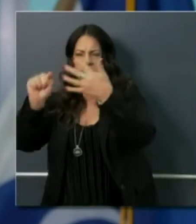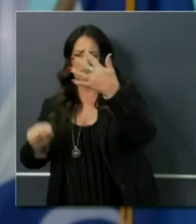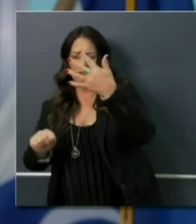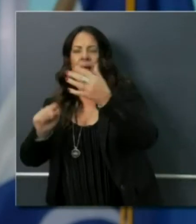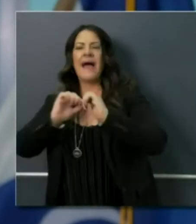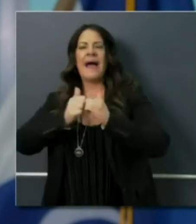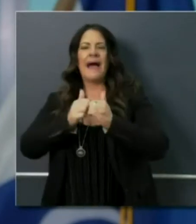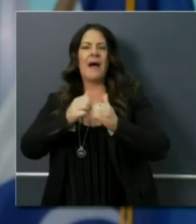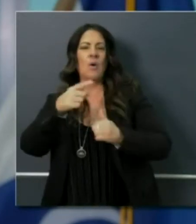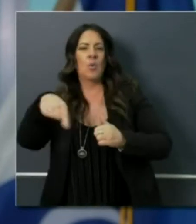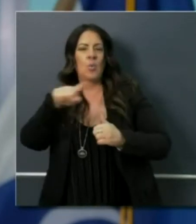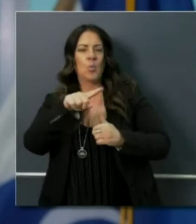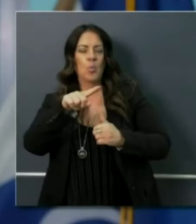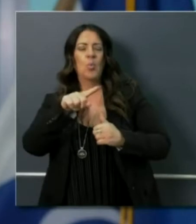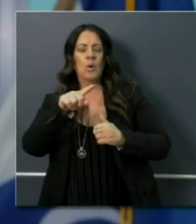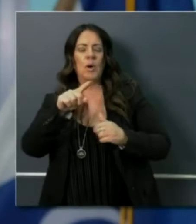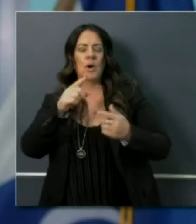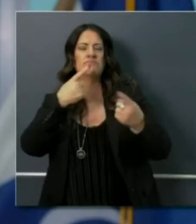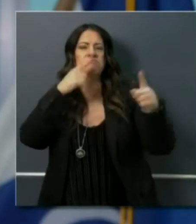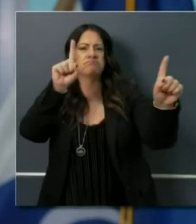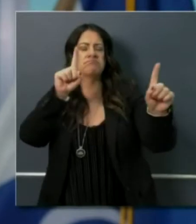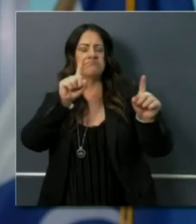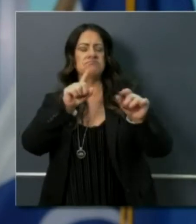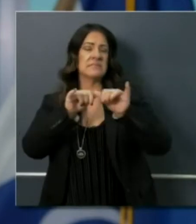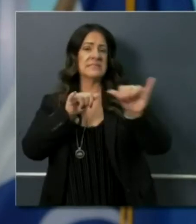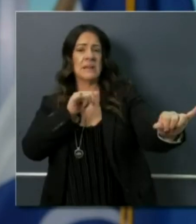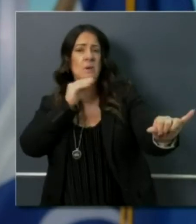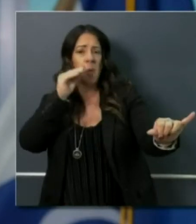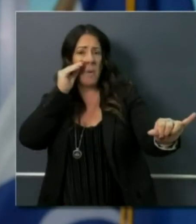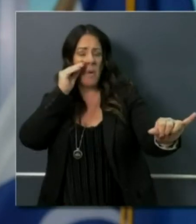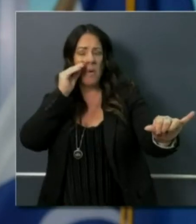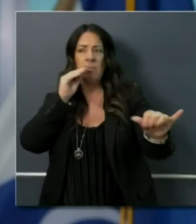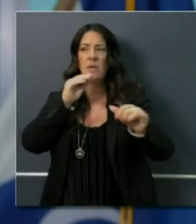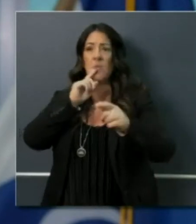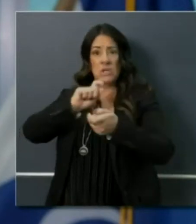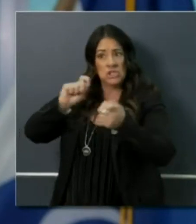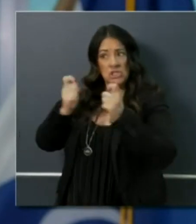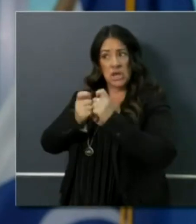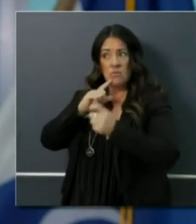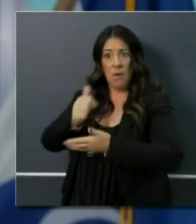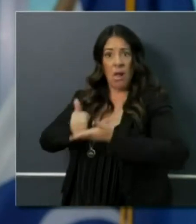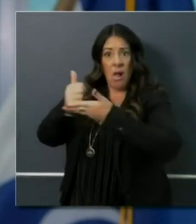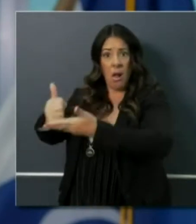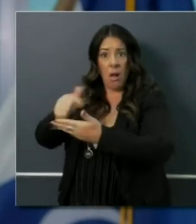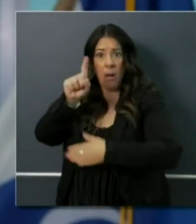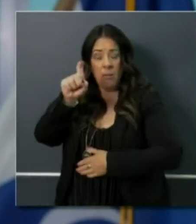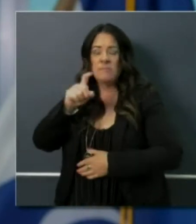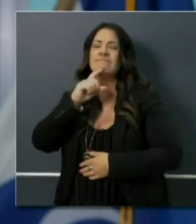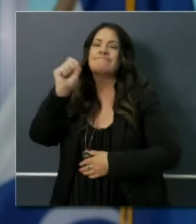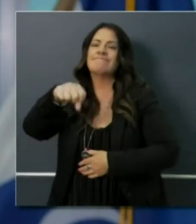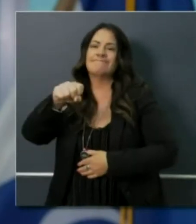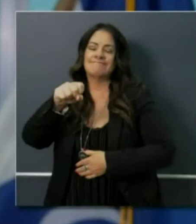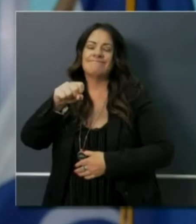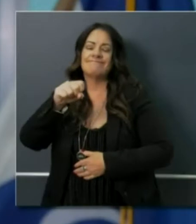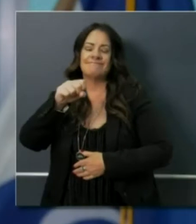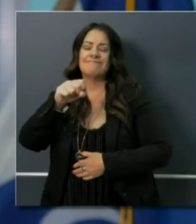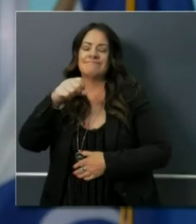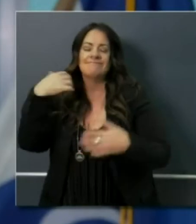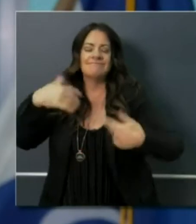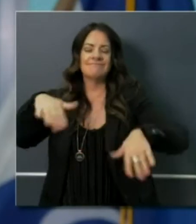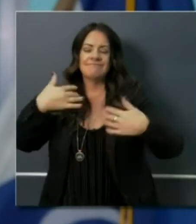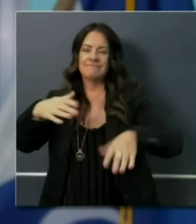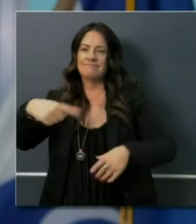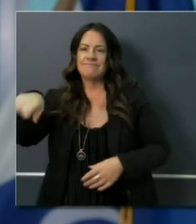good sense of how effective our stay-at-home order has been and how extraordinarily impactful all of you have